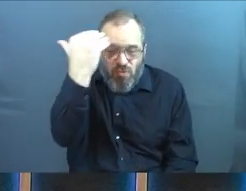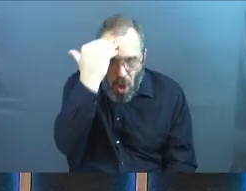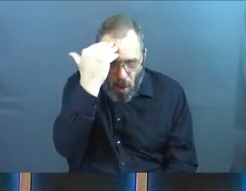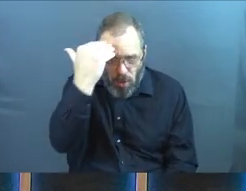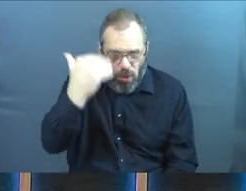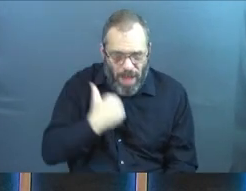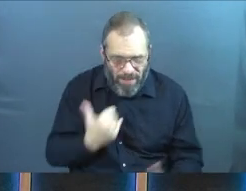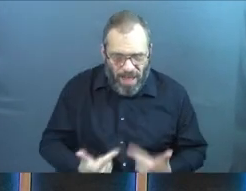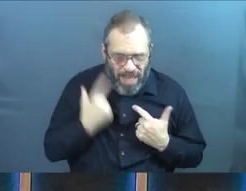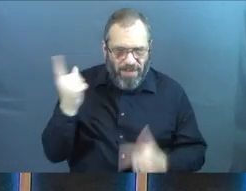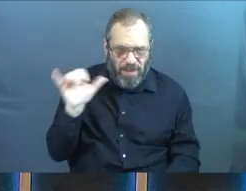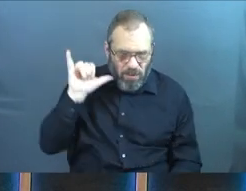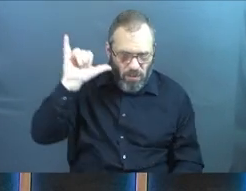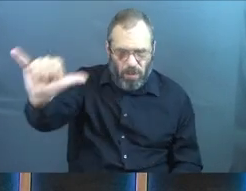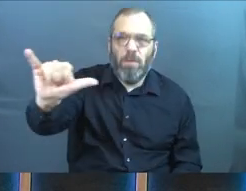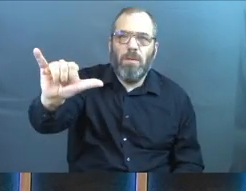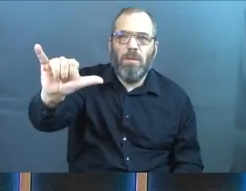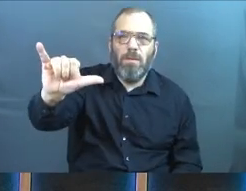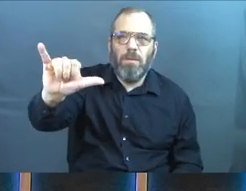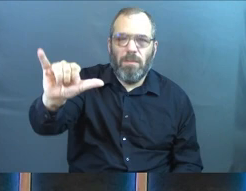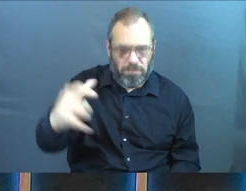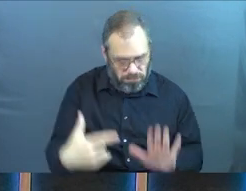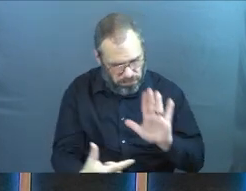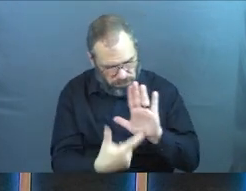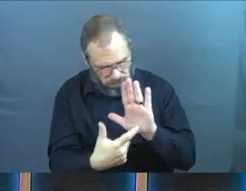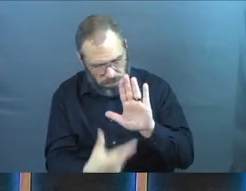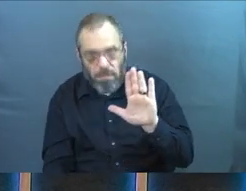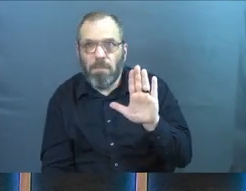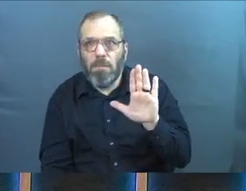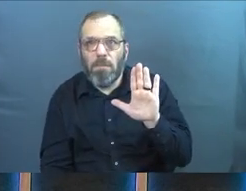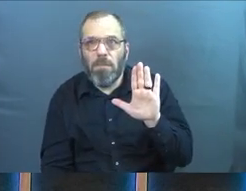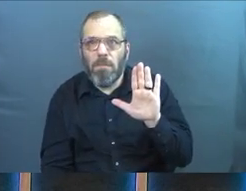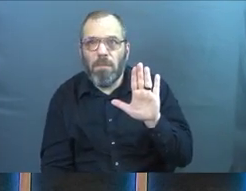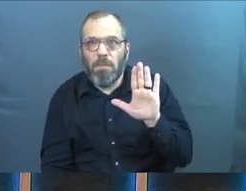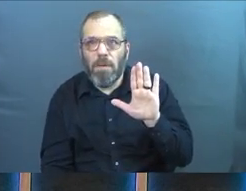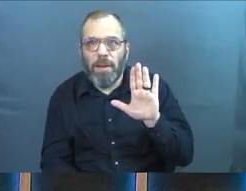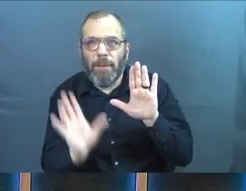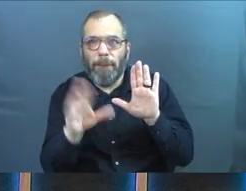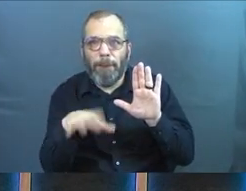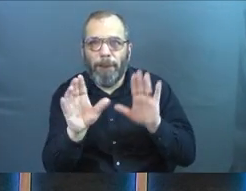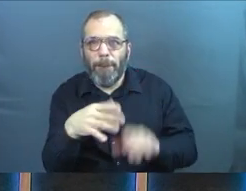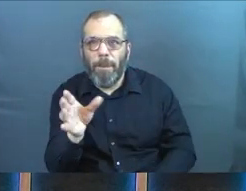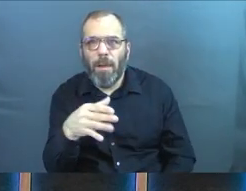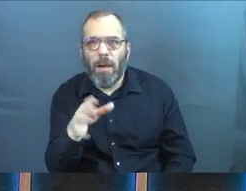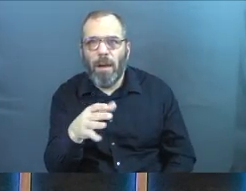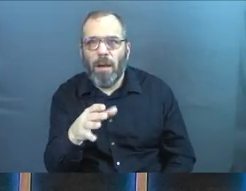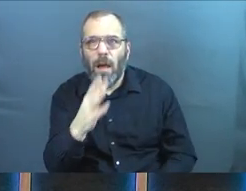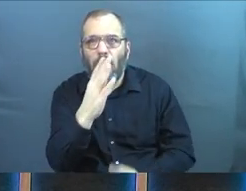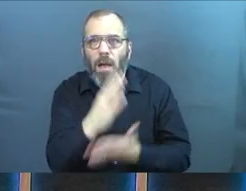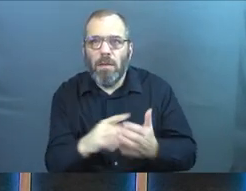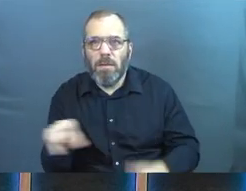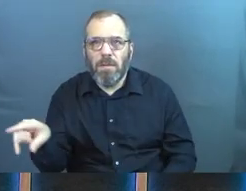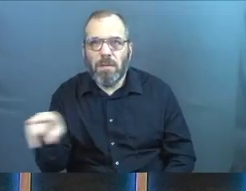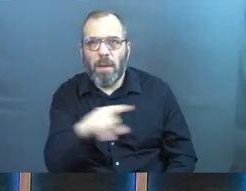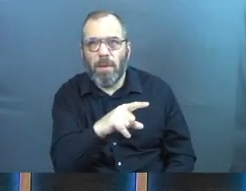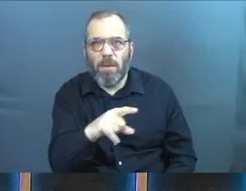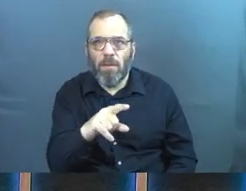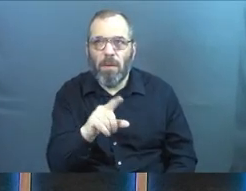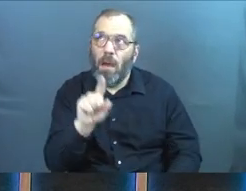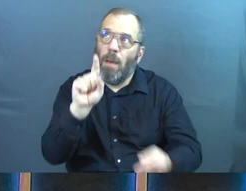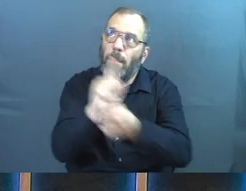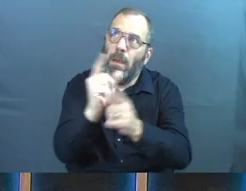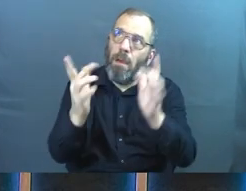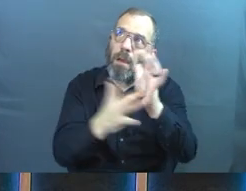that you have eternal life. And I just want to call you out Some of you have gone to